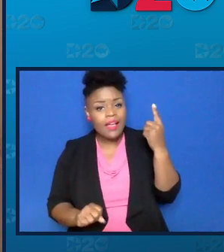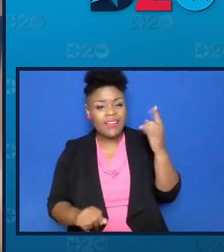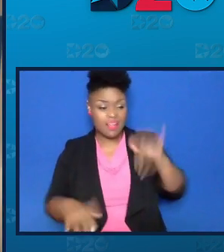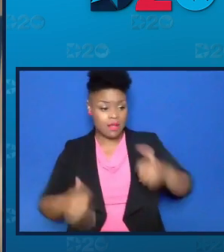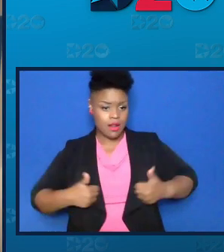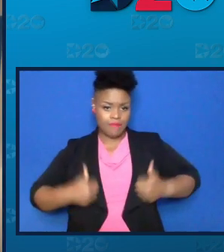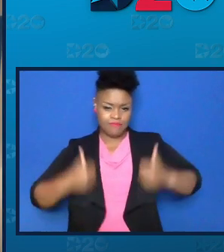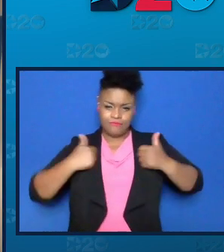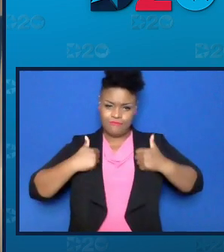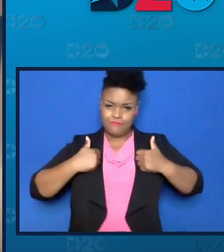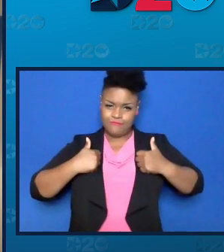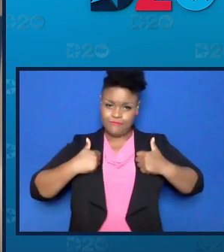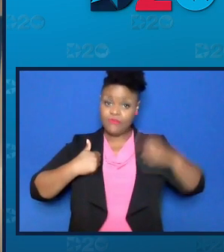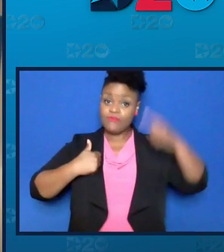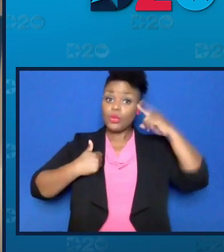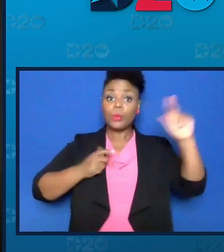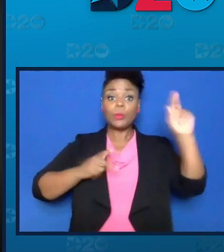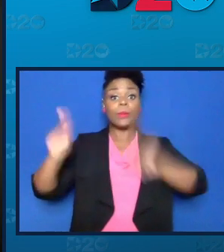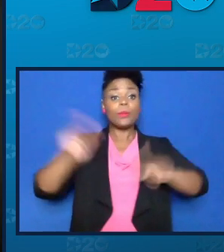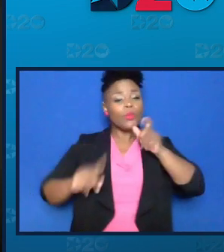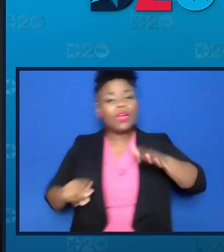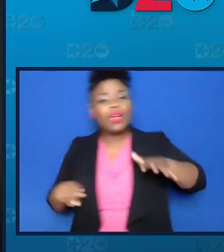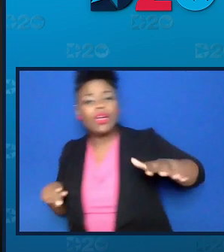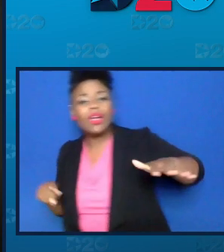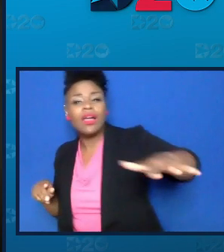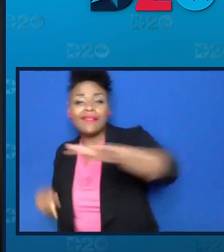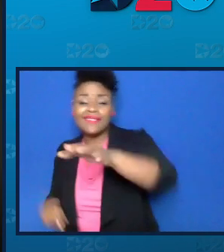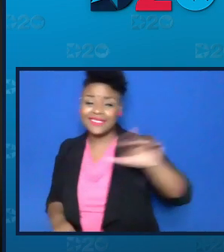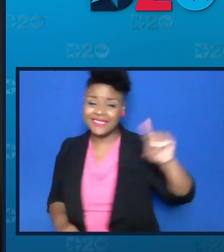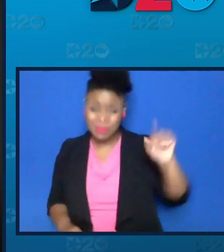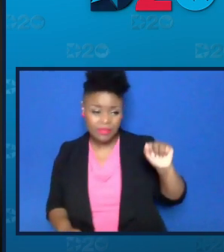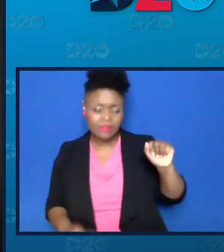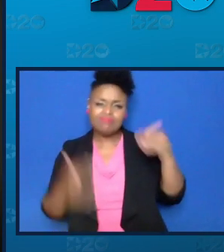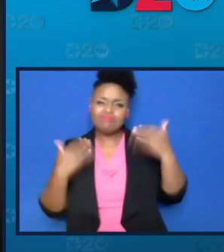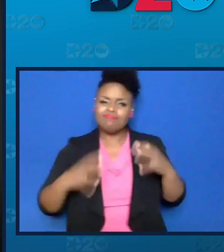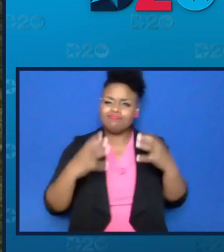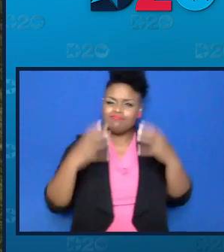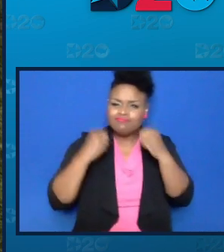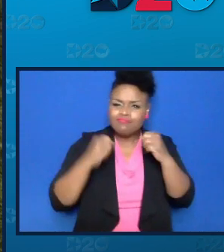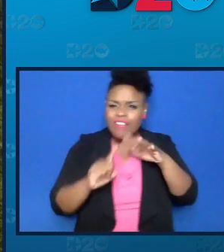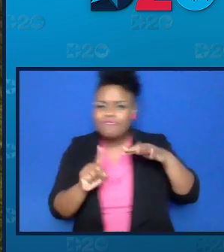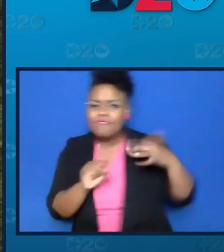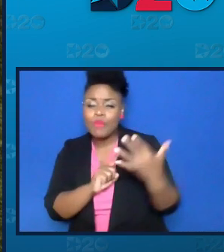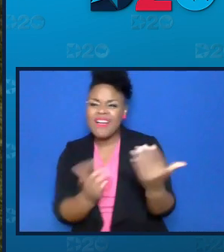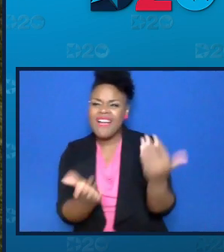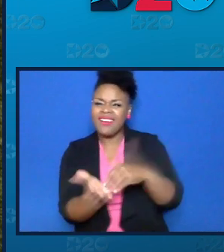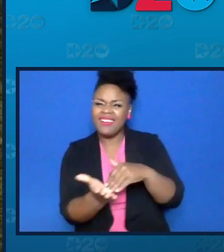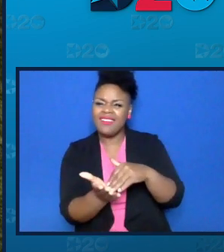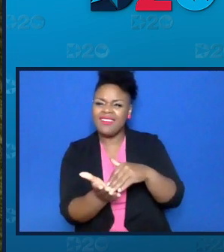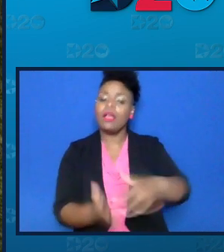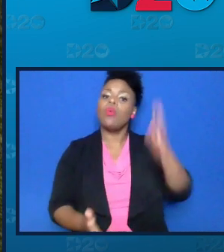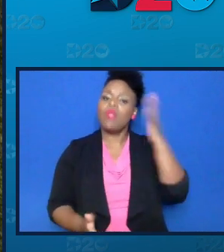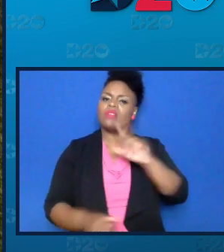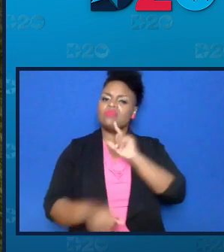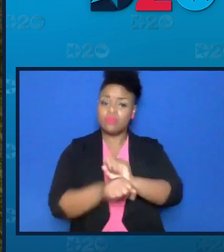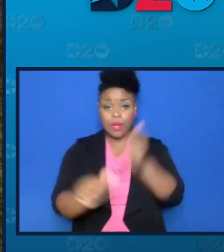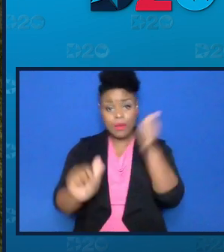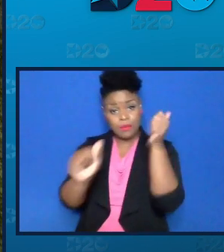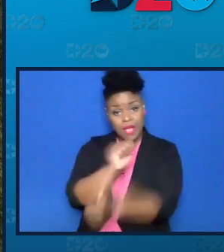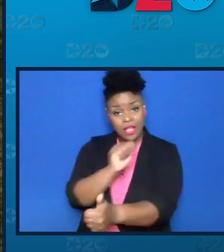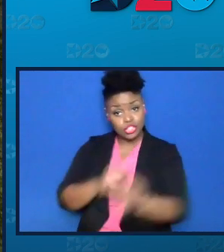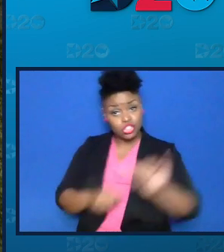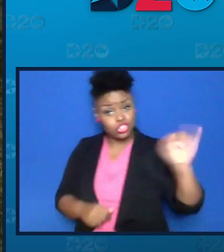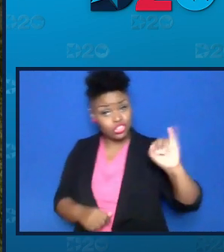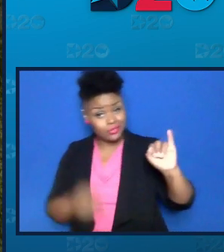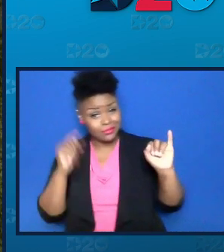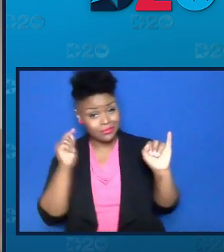people. We'll care about our environment again. We'll have passed comprehensive immigration reform. I hope we have a president who honors treaty rights and